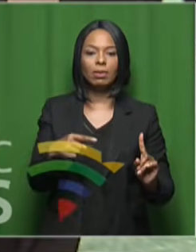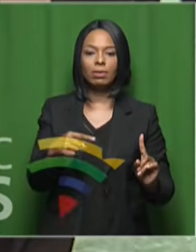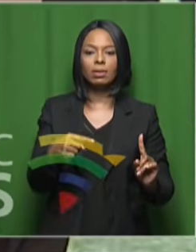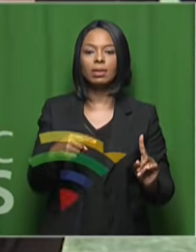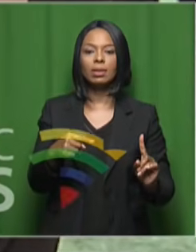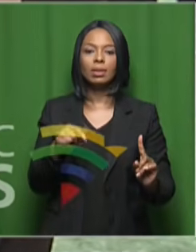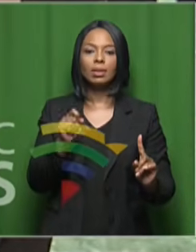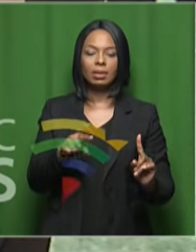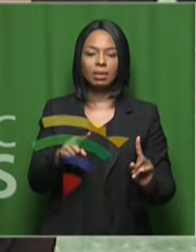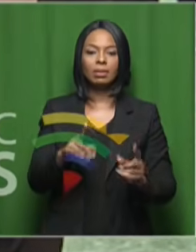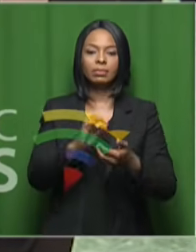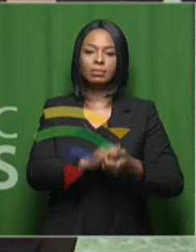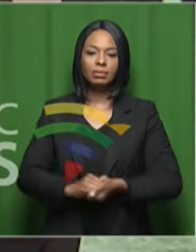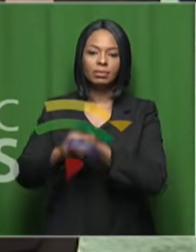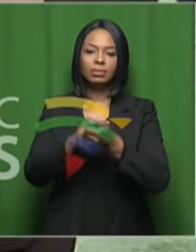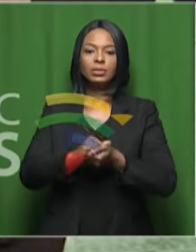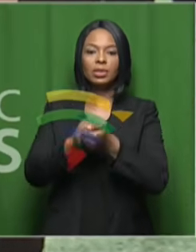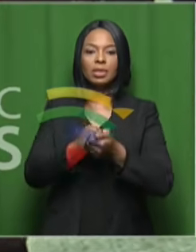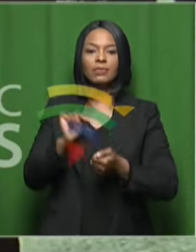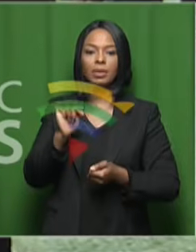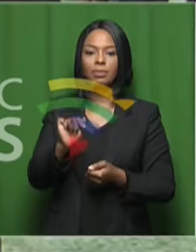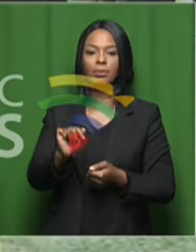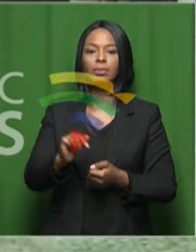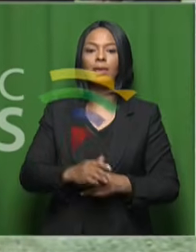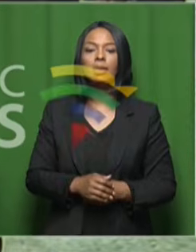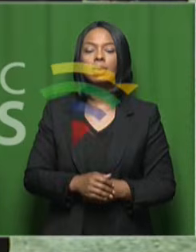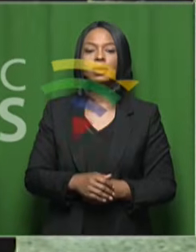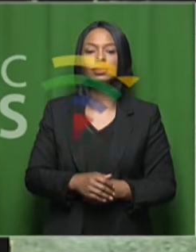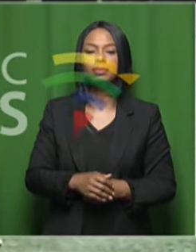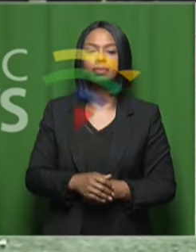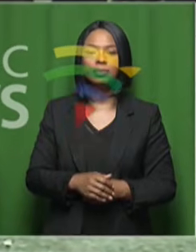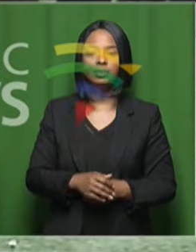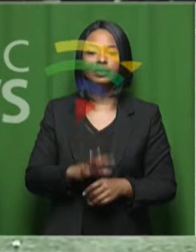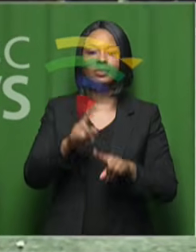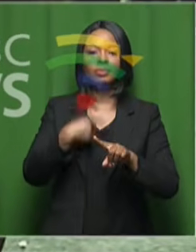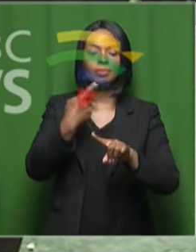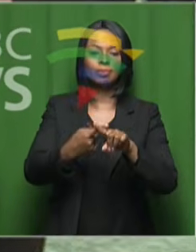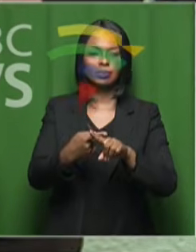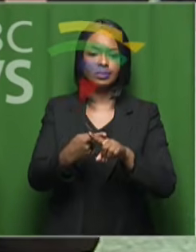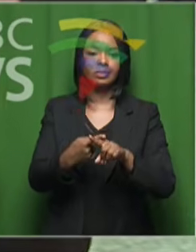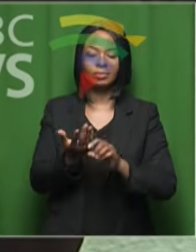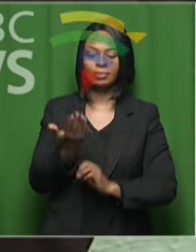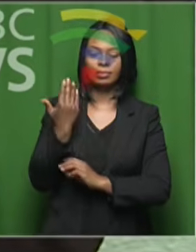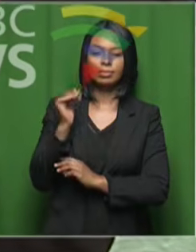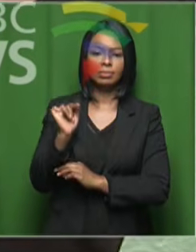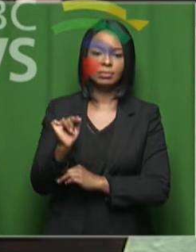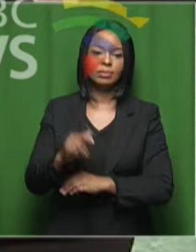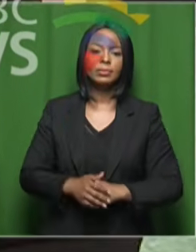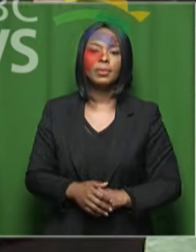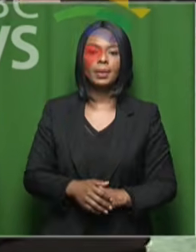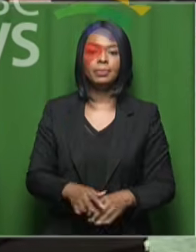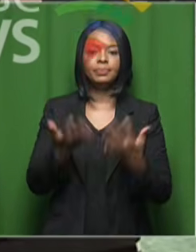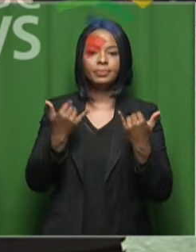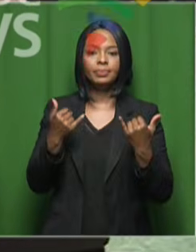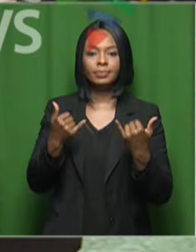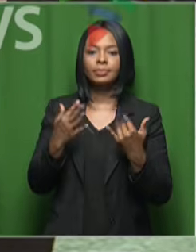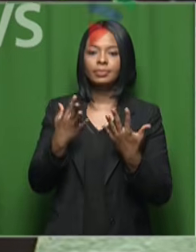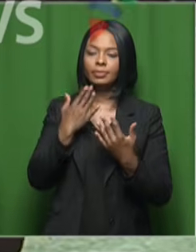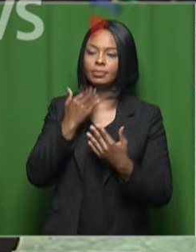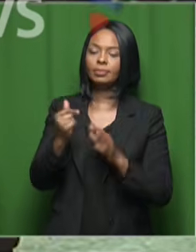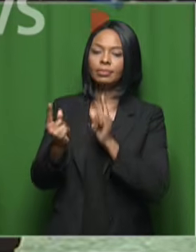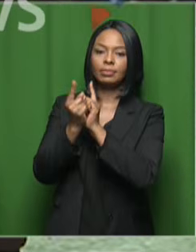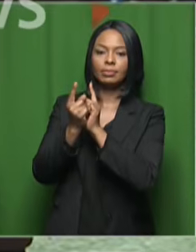Housing Association and former NSFAS executive there as well. Such a pleasure to have you, and thanks for letting us come and